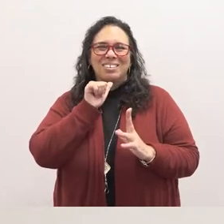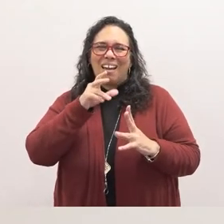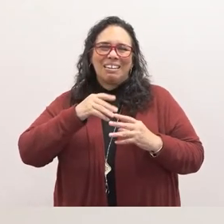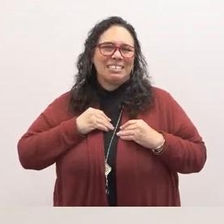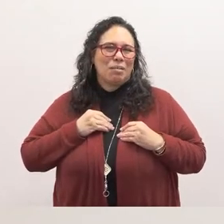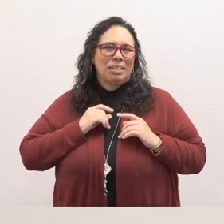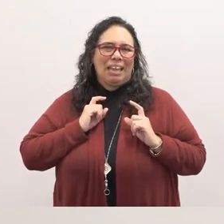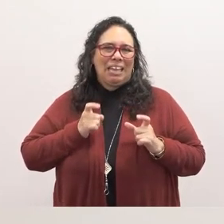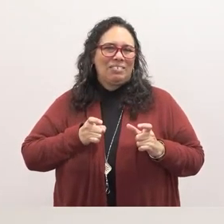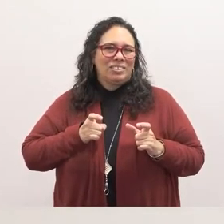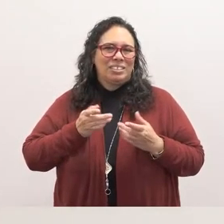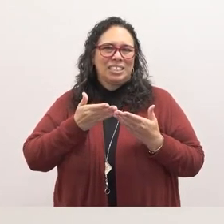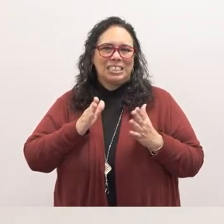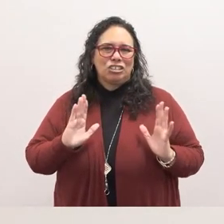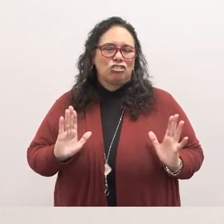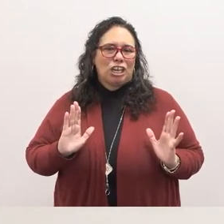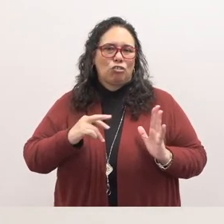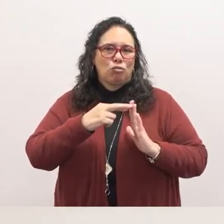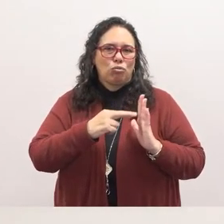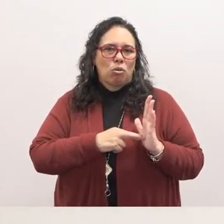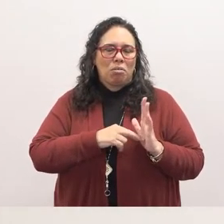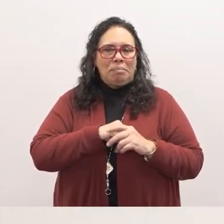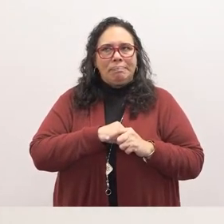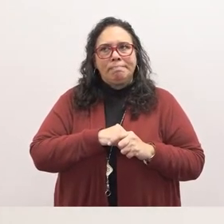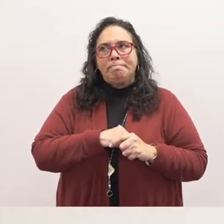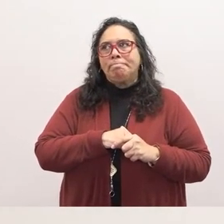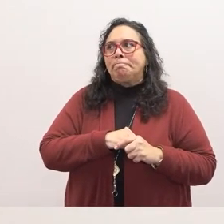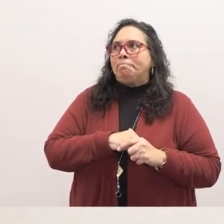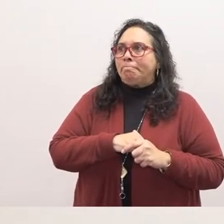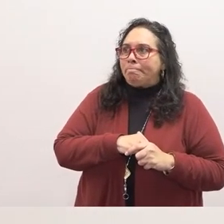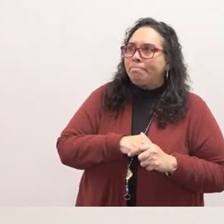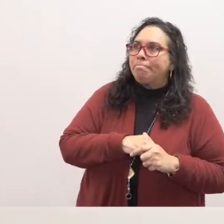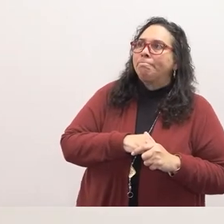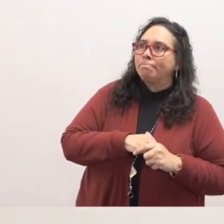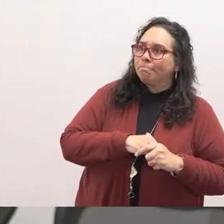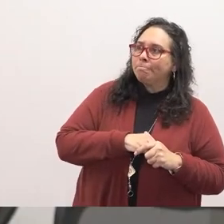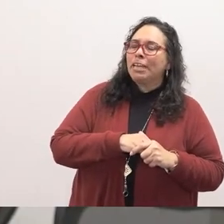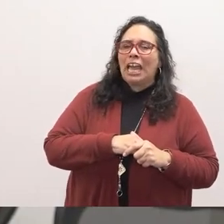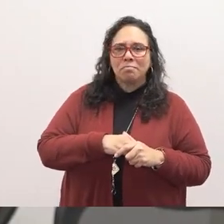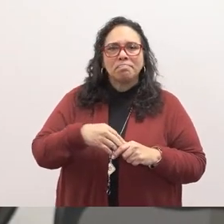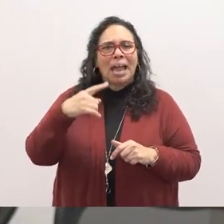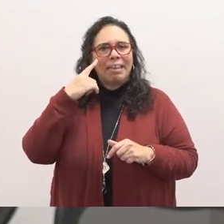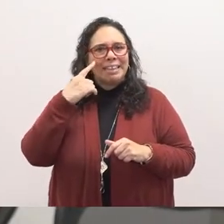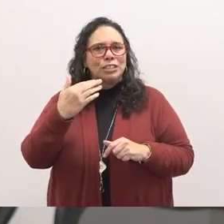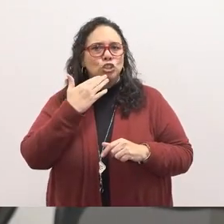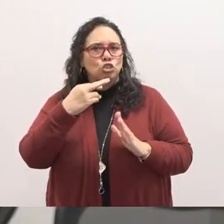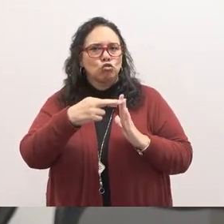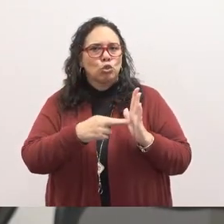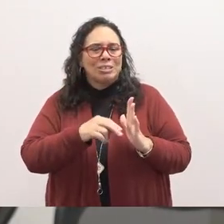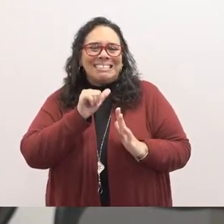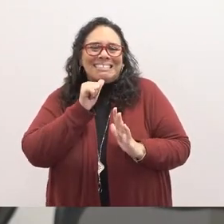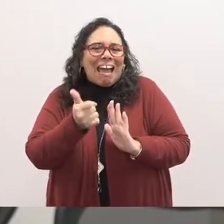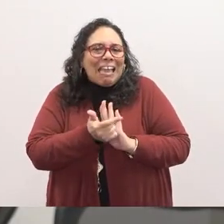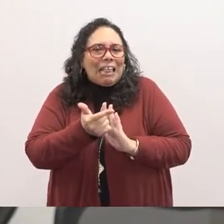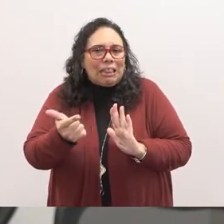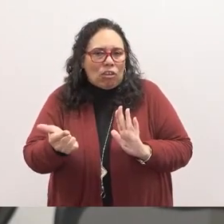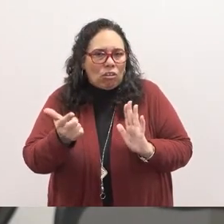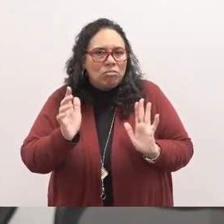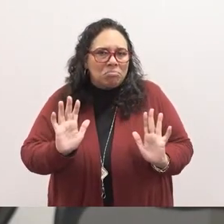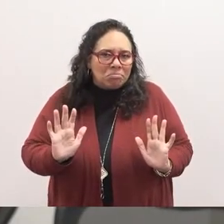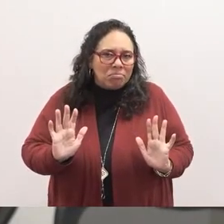a general rule? I think it's a good rule. It's not legal, right? It goes beyond what